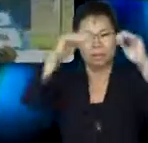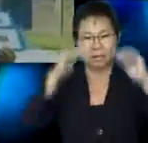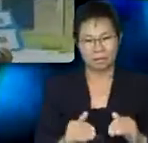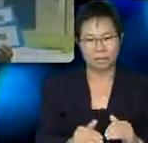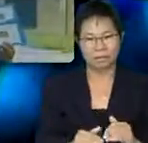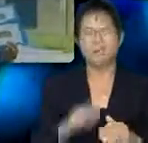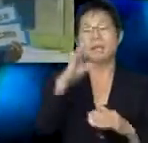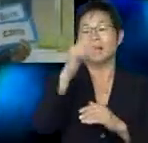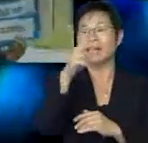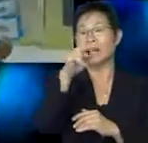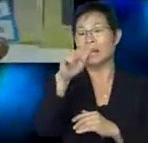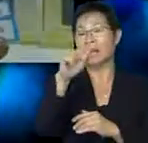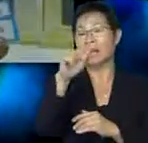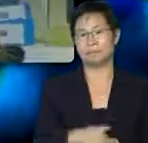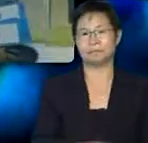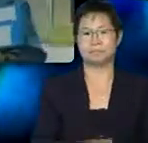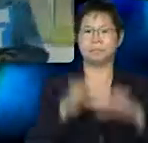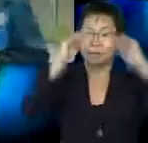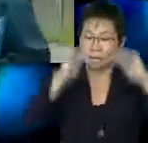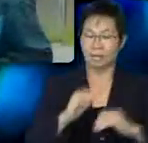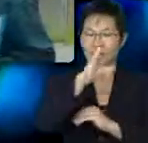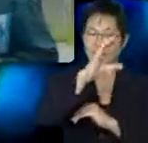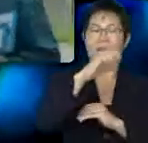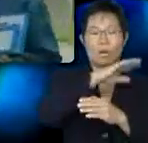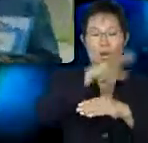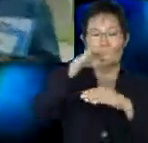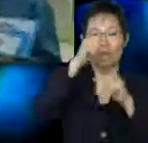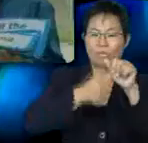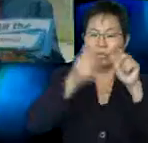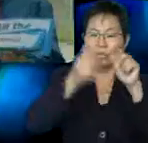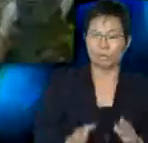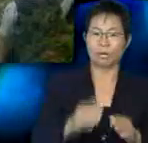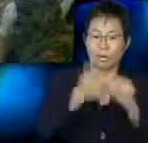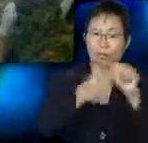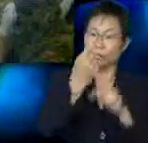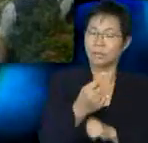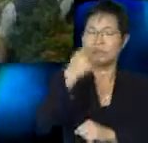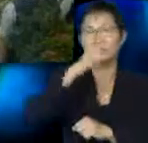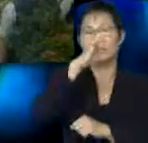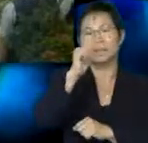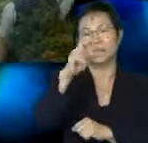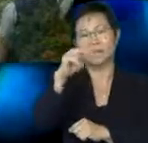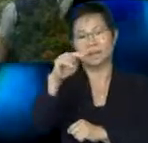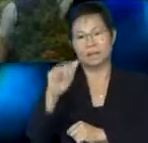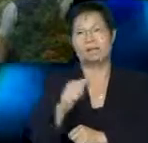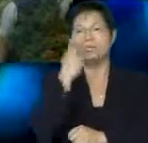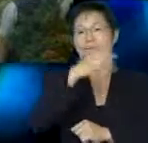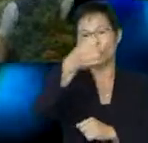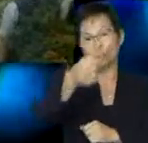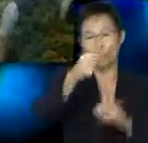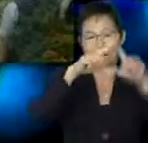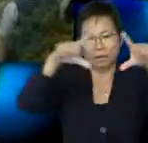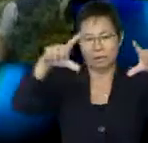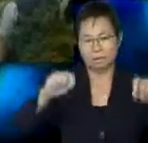one is canna. Canna. Everyone say canna. Canna. Who is going to hold the... All right, you hold the canna